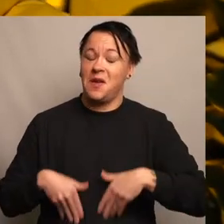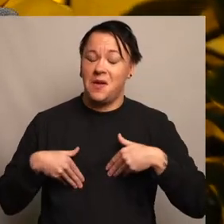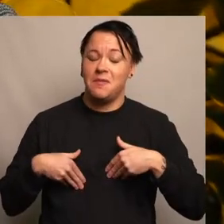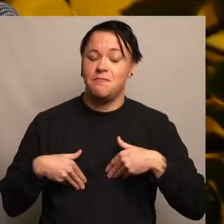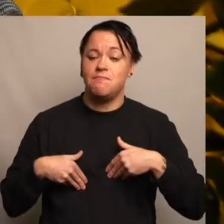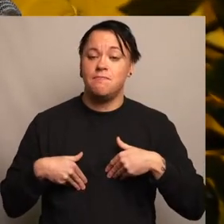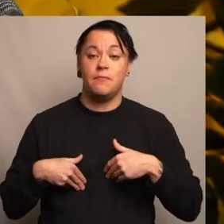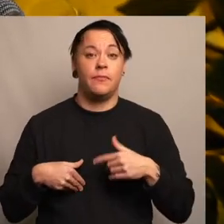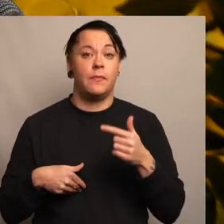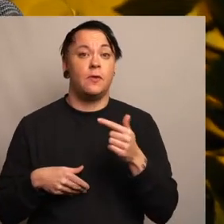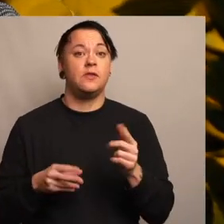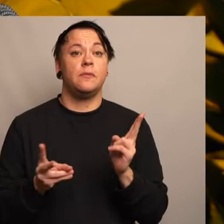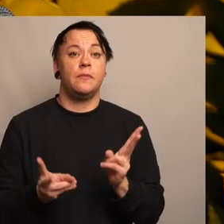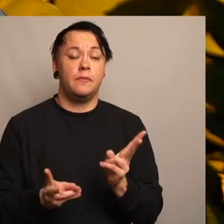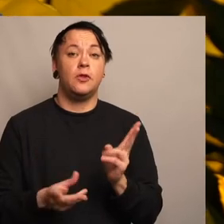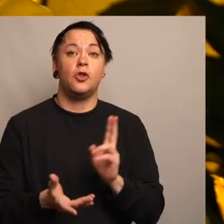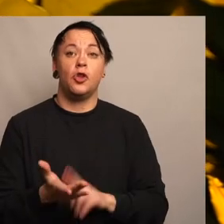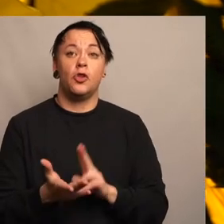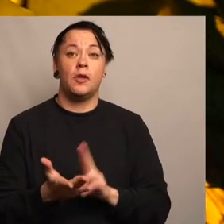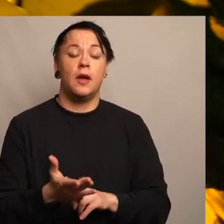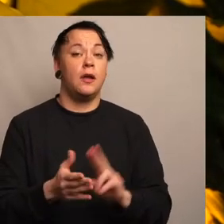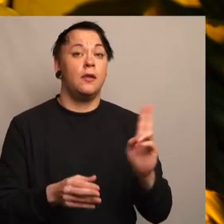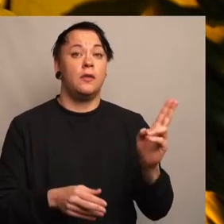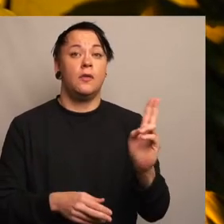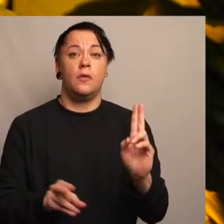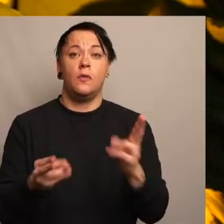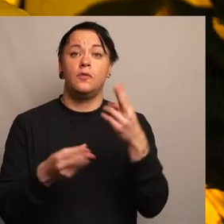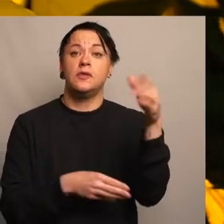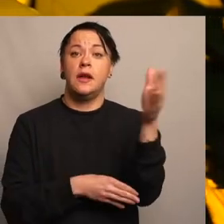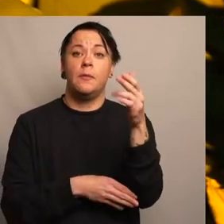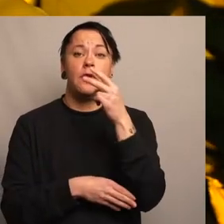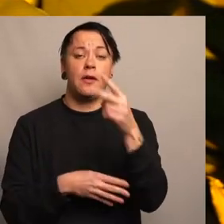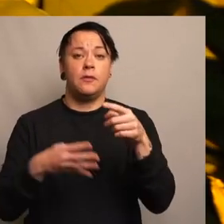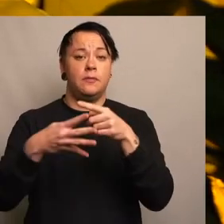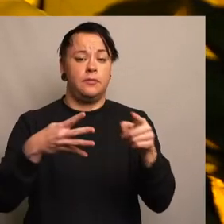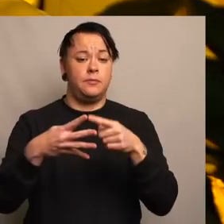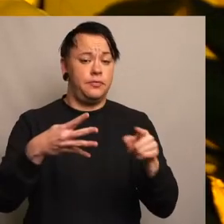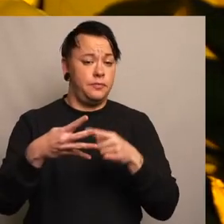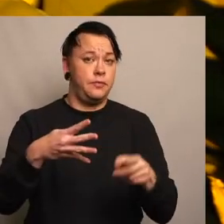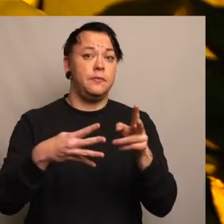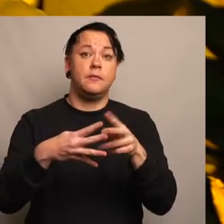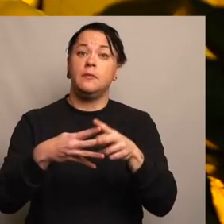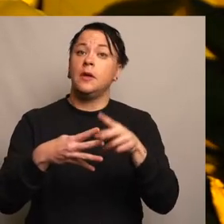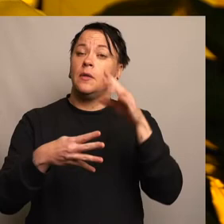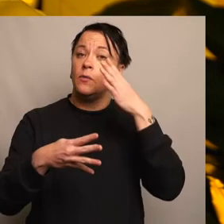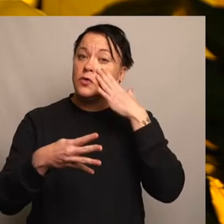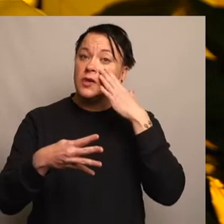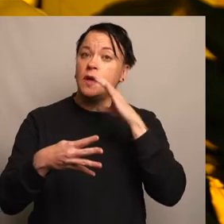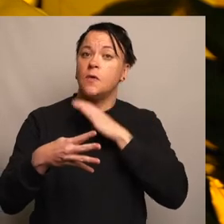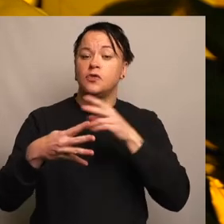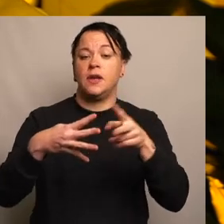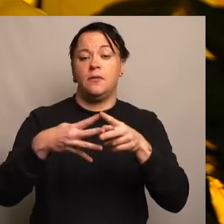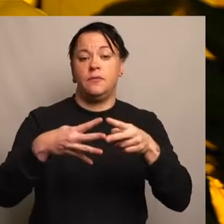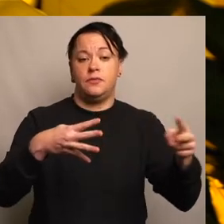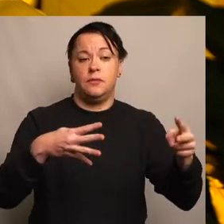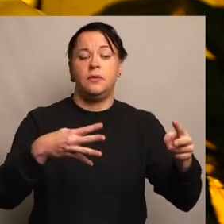black and brown lines, streets. Mm. And the thing is, like, we need to remember that the gay